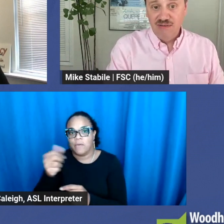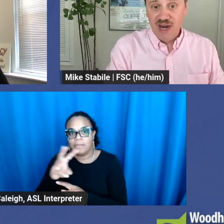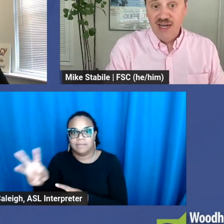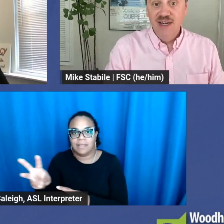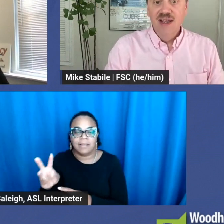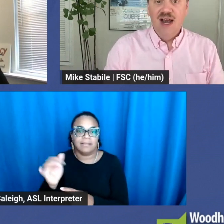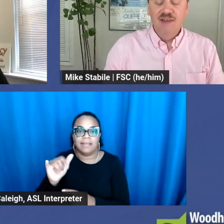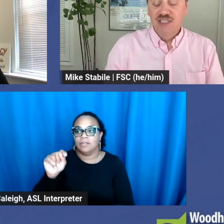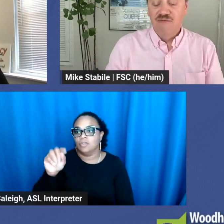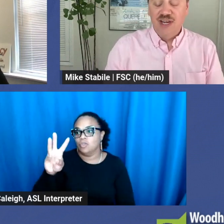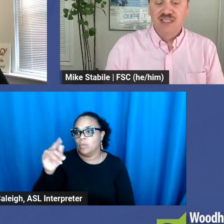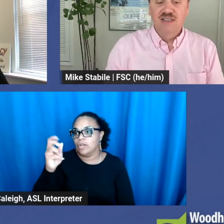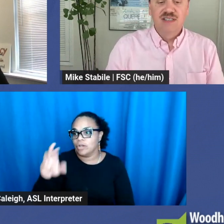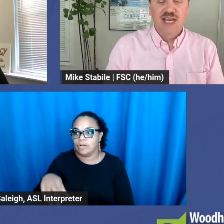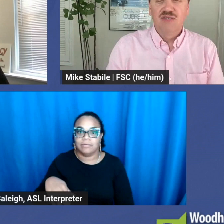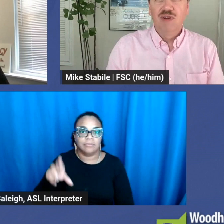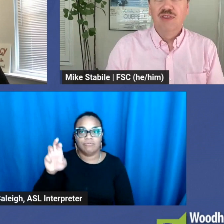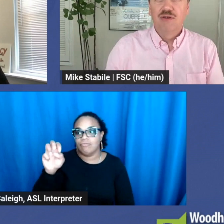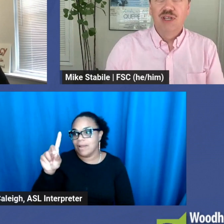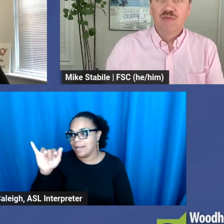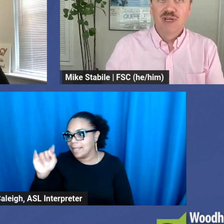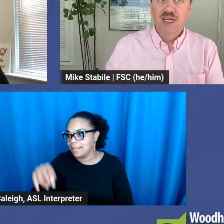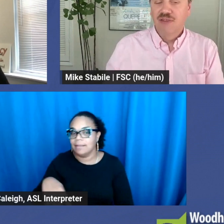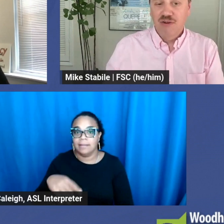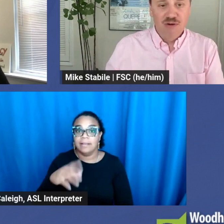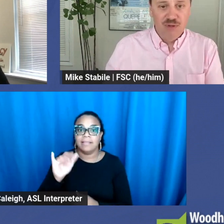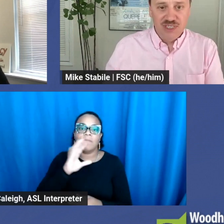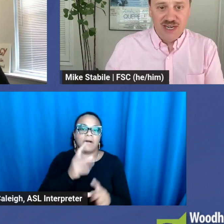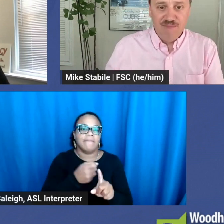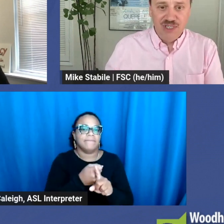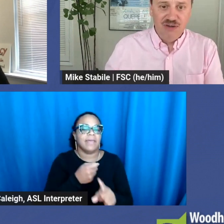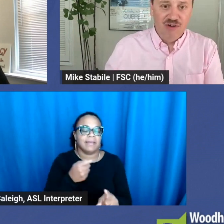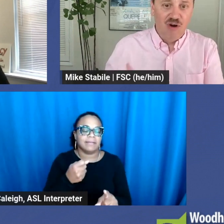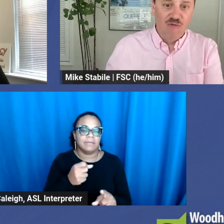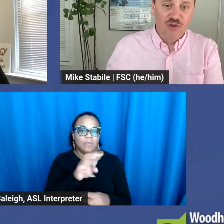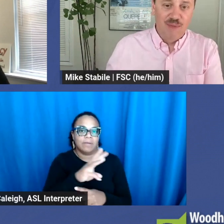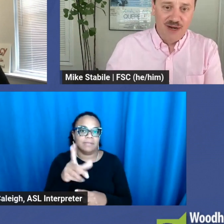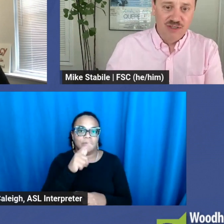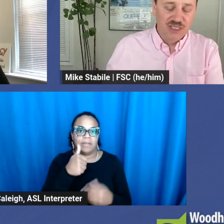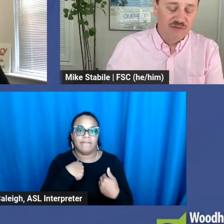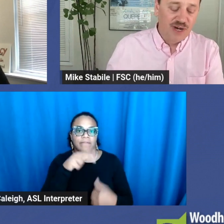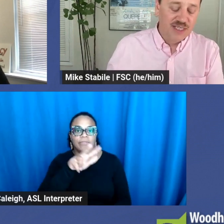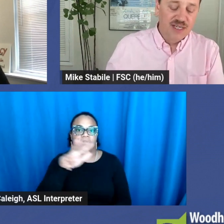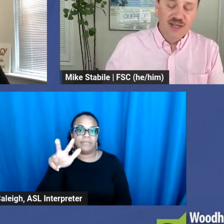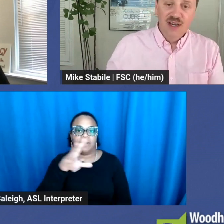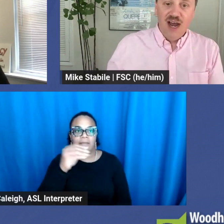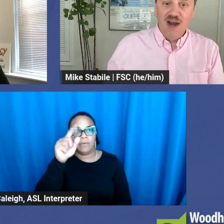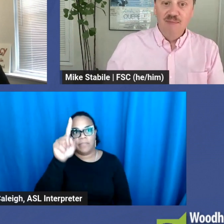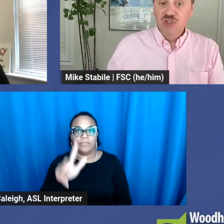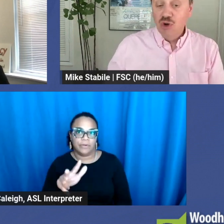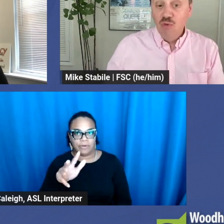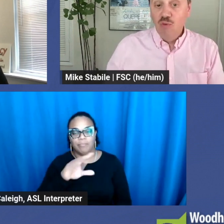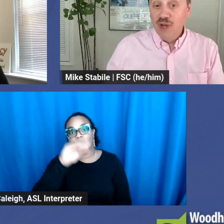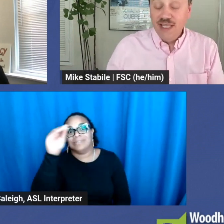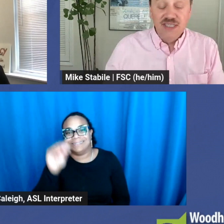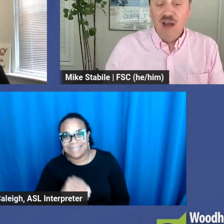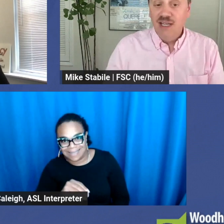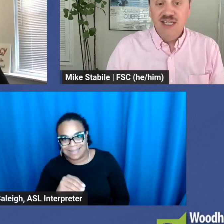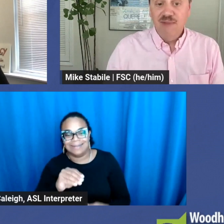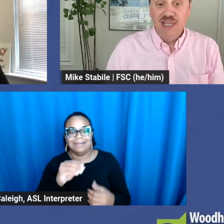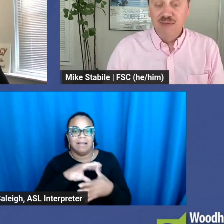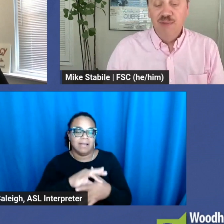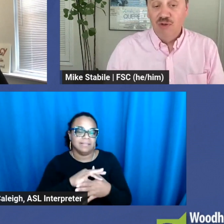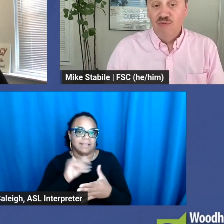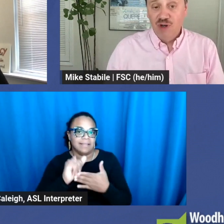legislation, right? This affects sites with 33.33% material harmful to minors, is the phrase. So it's